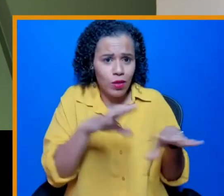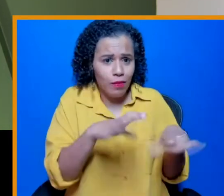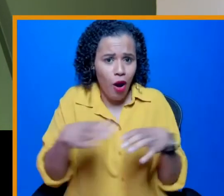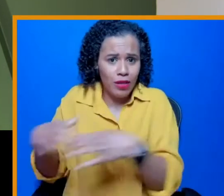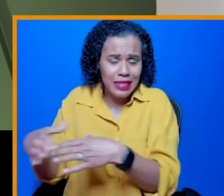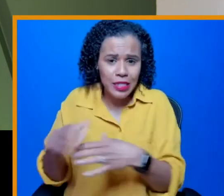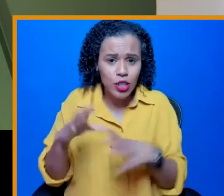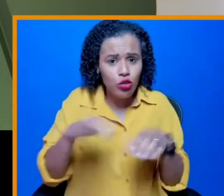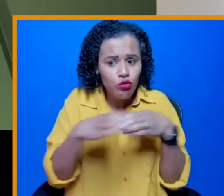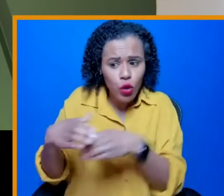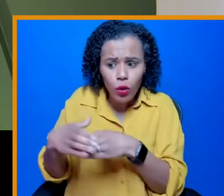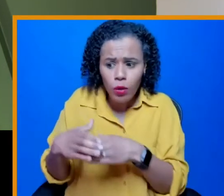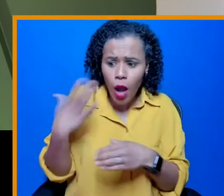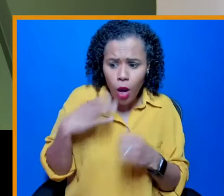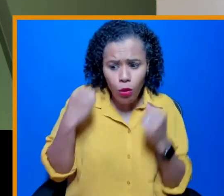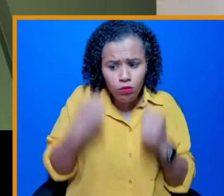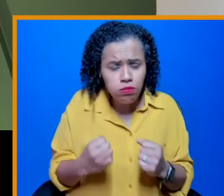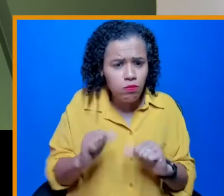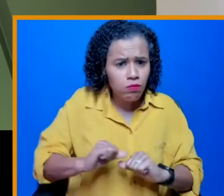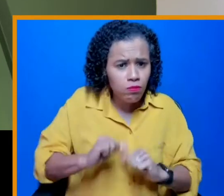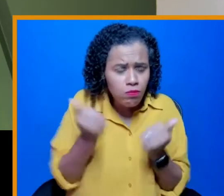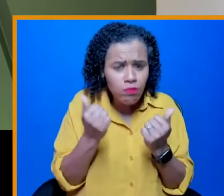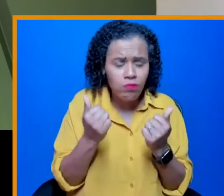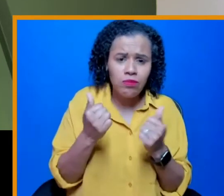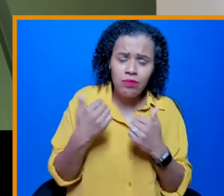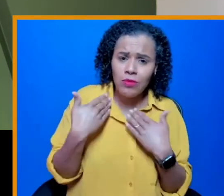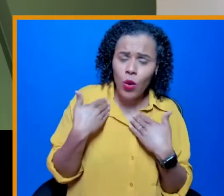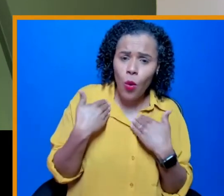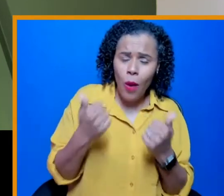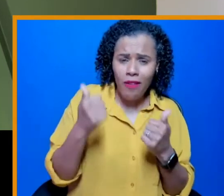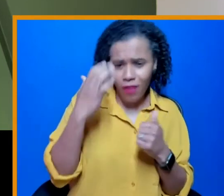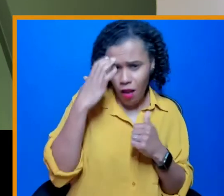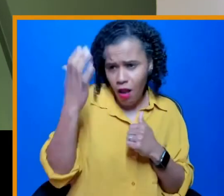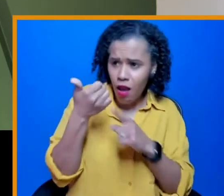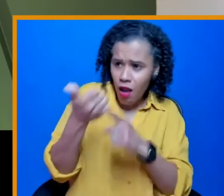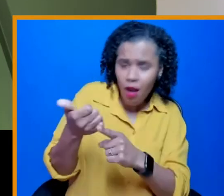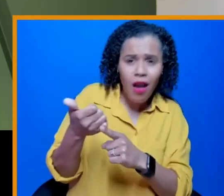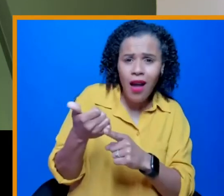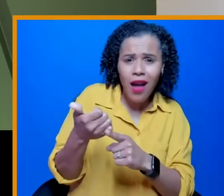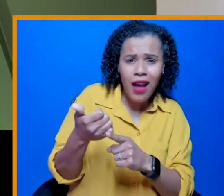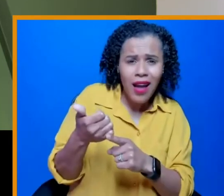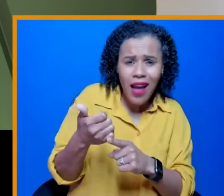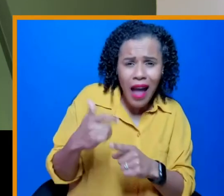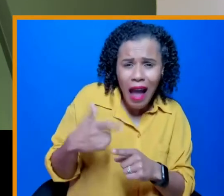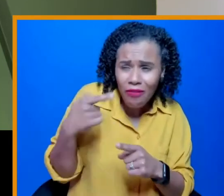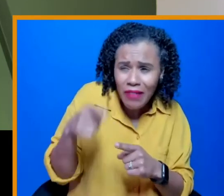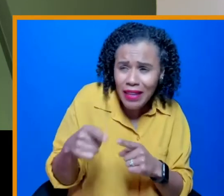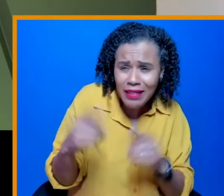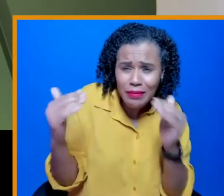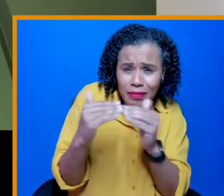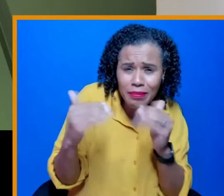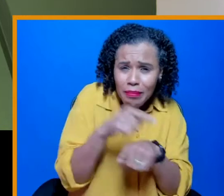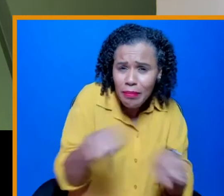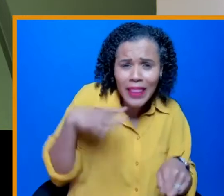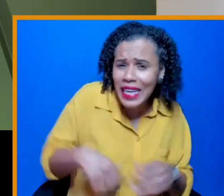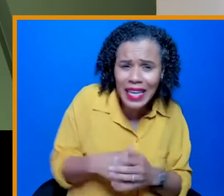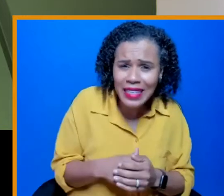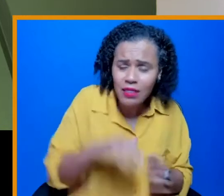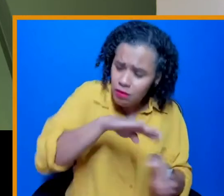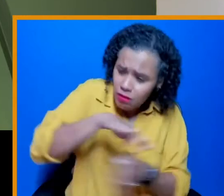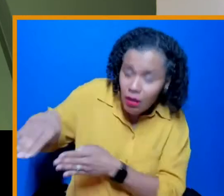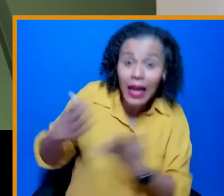a welfare state which I no longer believe is fit for purpose. But right now, this crisis is the priority. A crisis